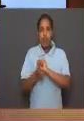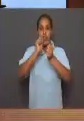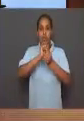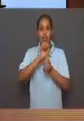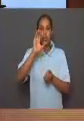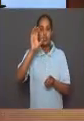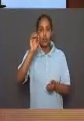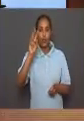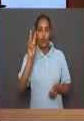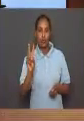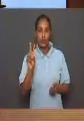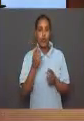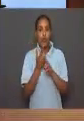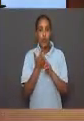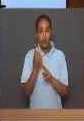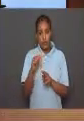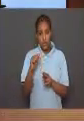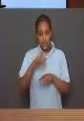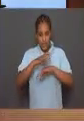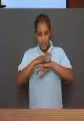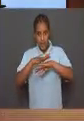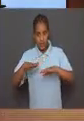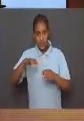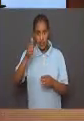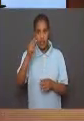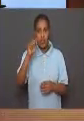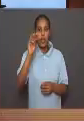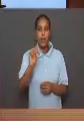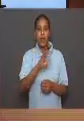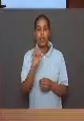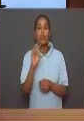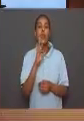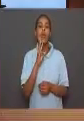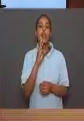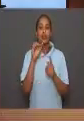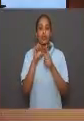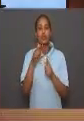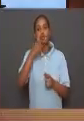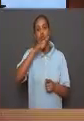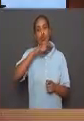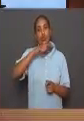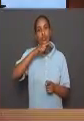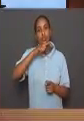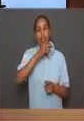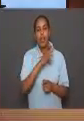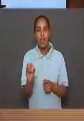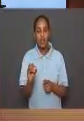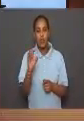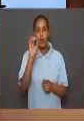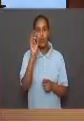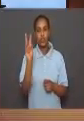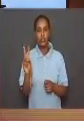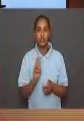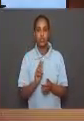carbon dioxide from the Earth's atmosphere and water into glucose and